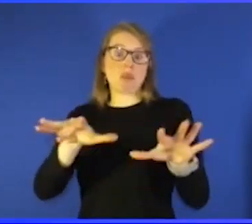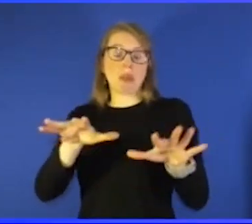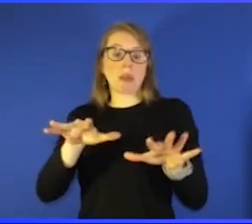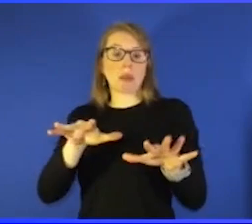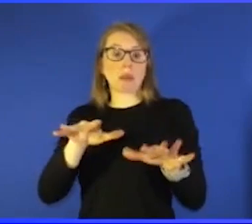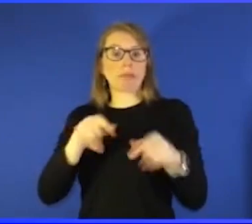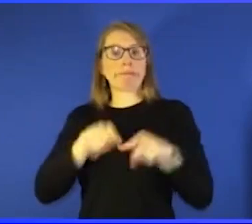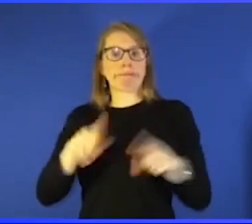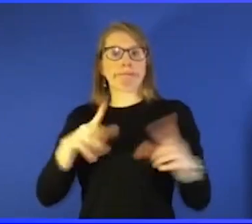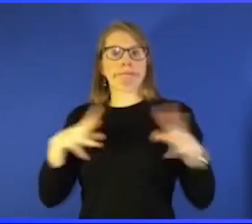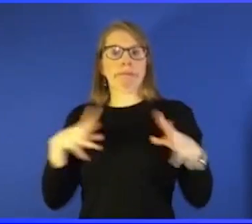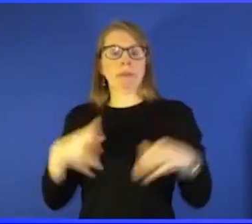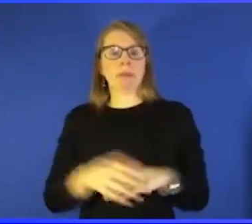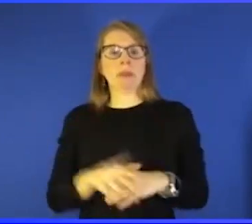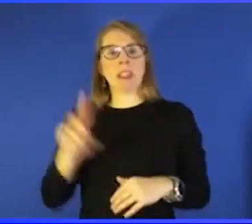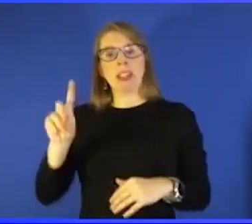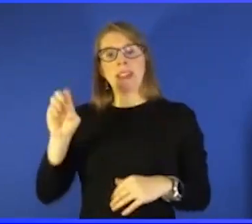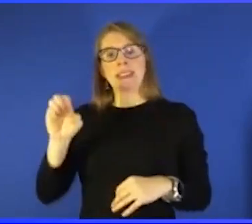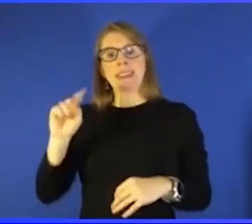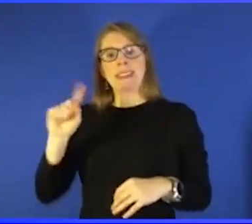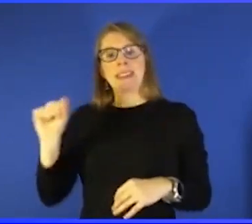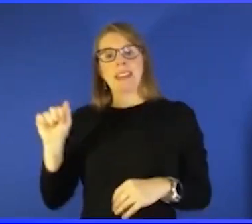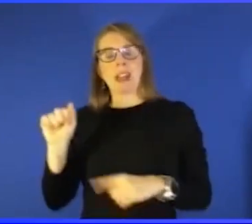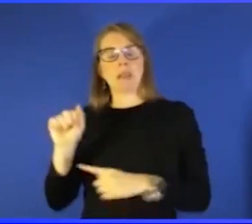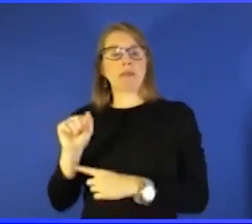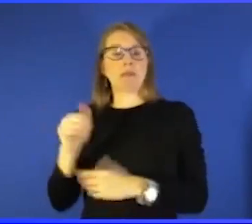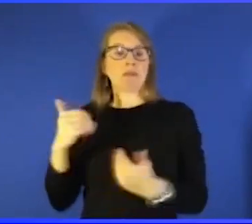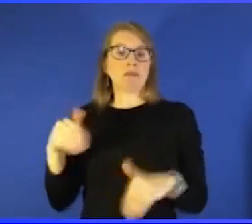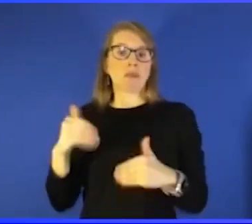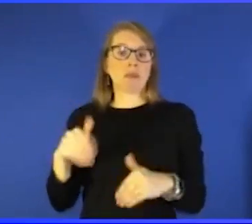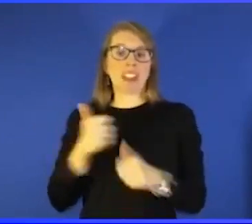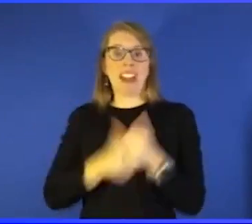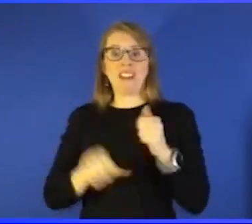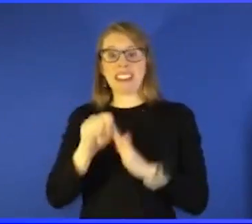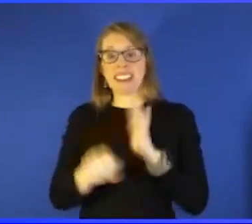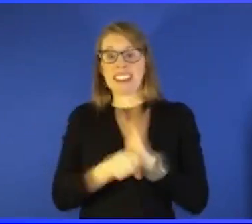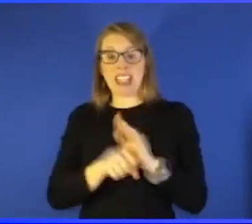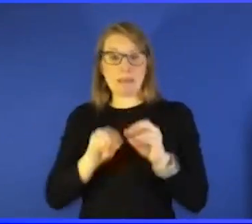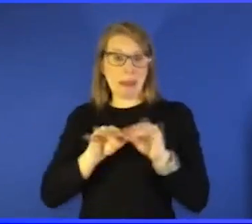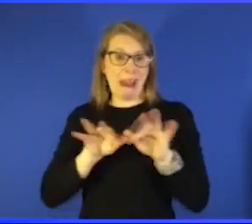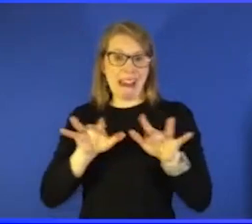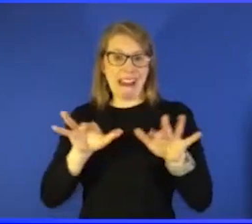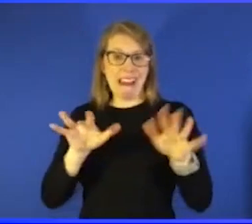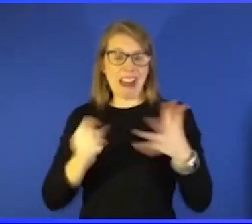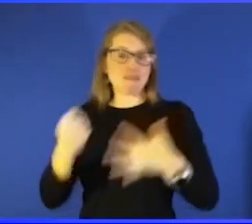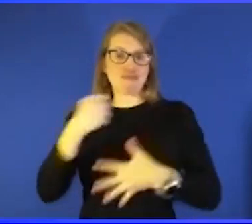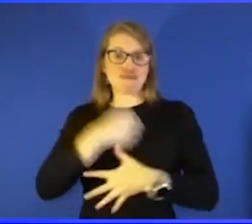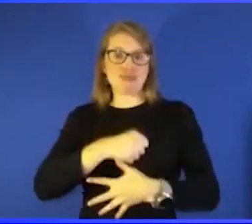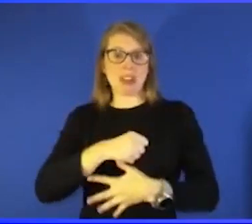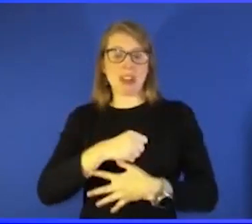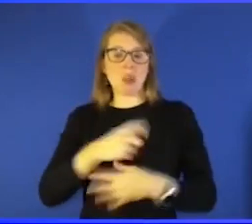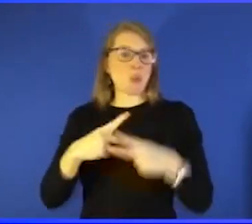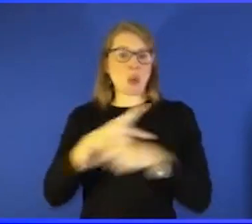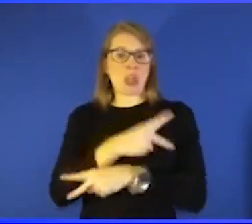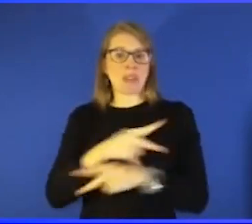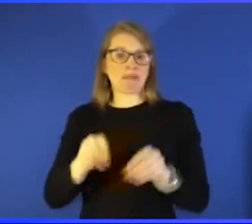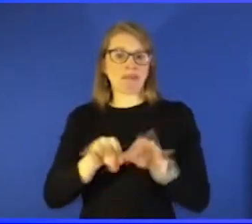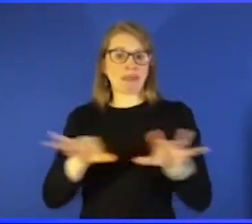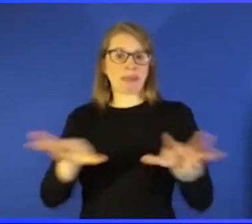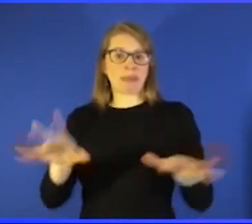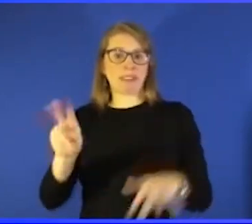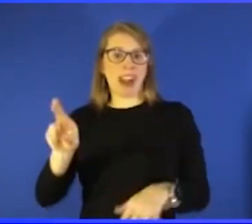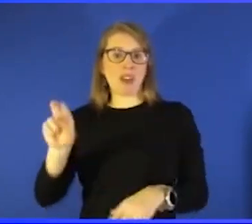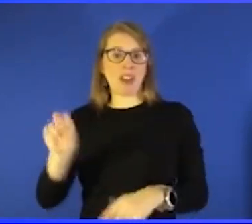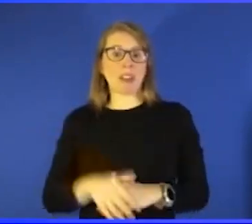Delta predominated so much in every state, in every community, really. I don't know that we really have